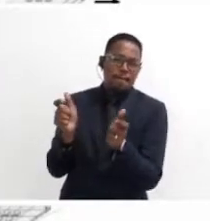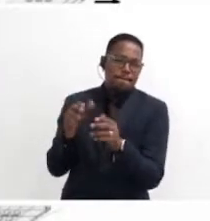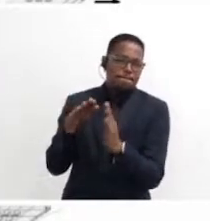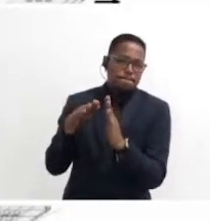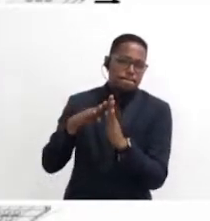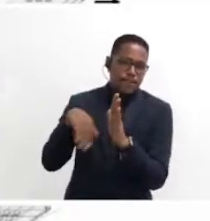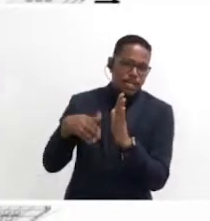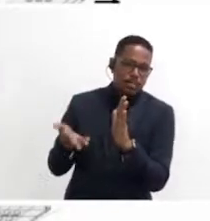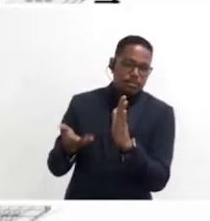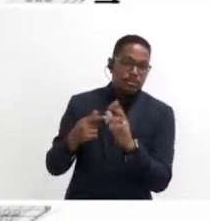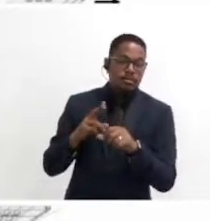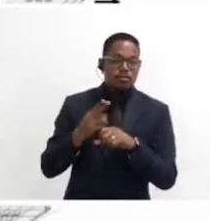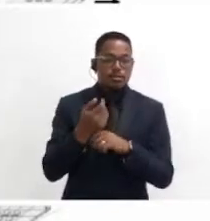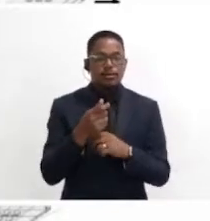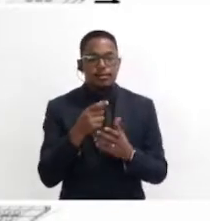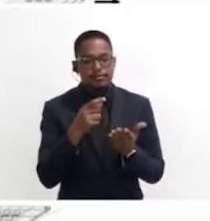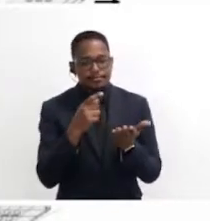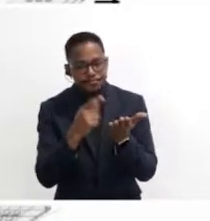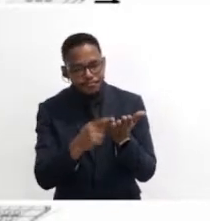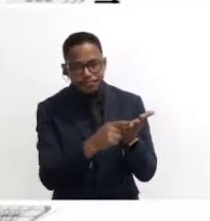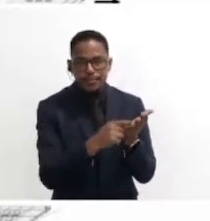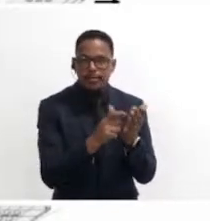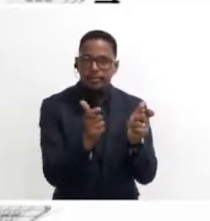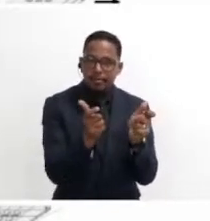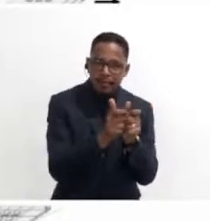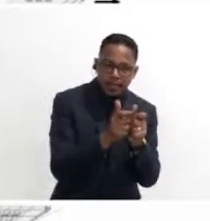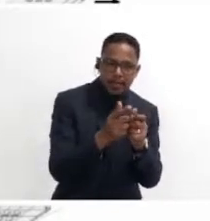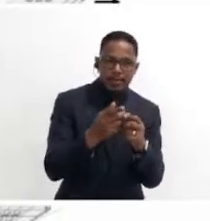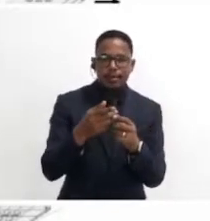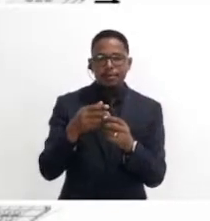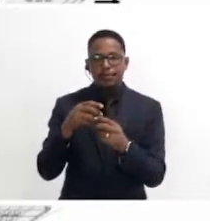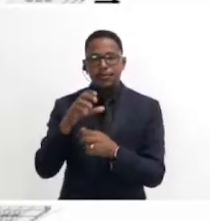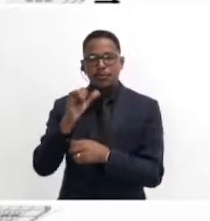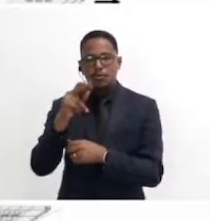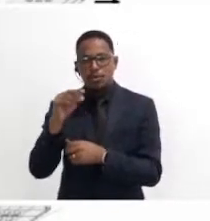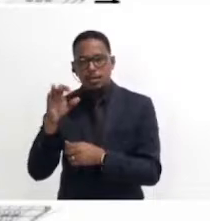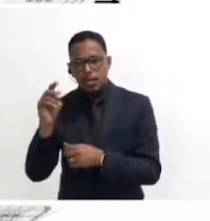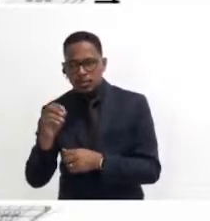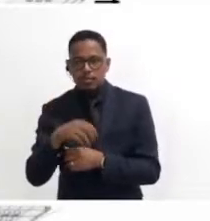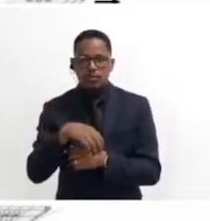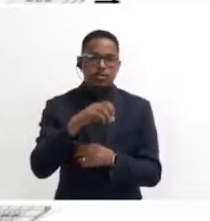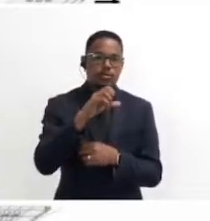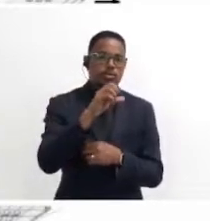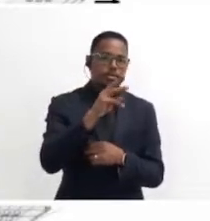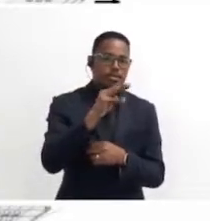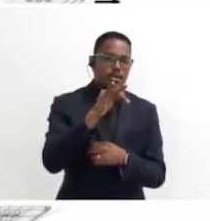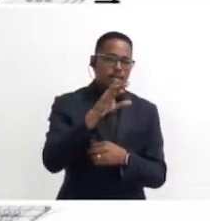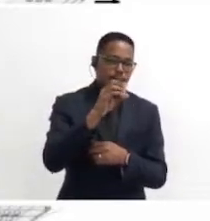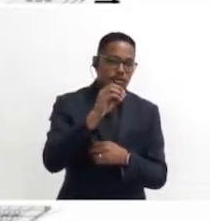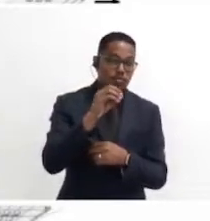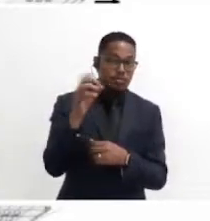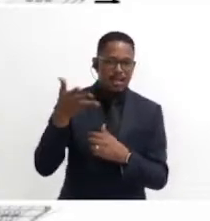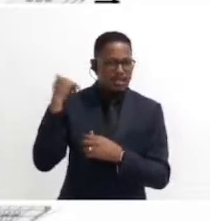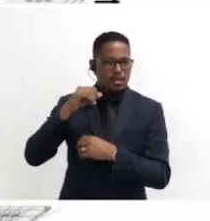ceramic substrates. When I was at IBM, that's all we used was ceramic substrates for the most part.